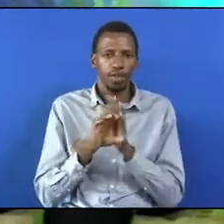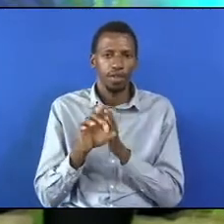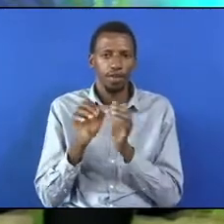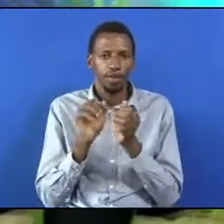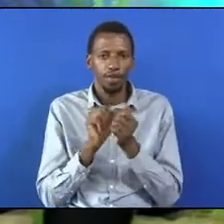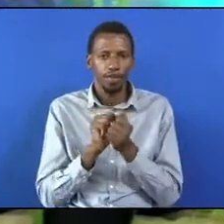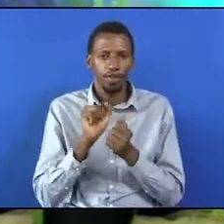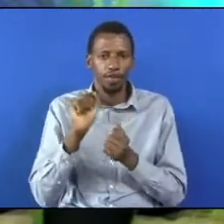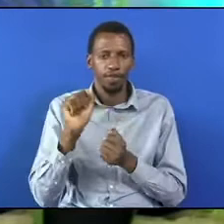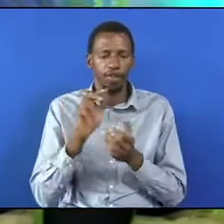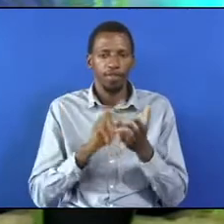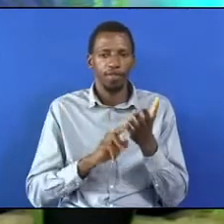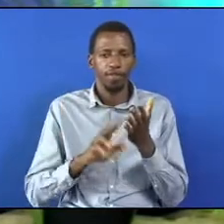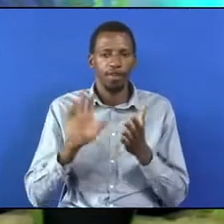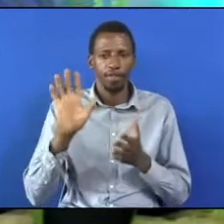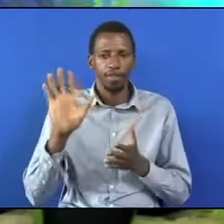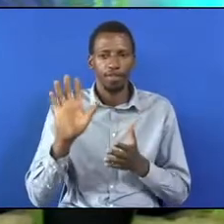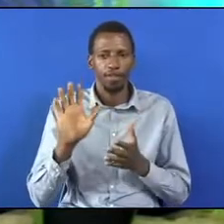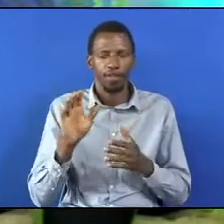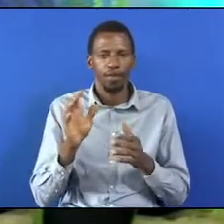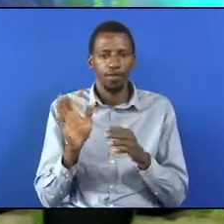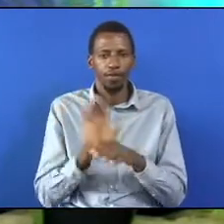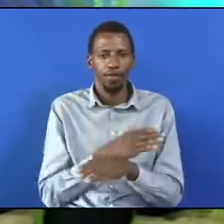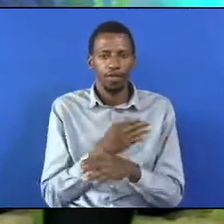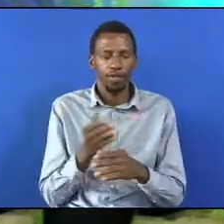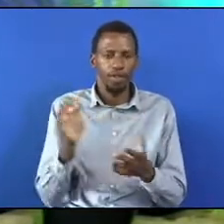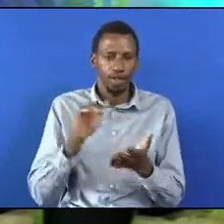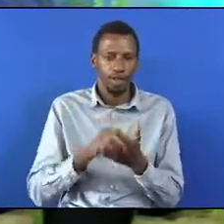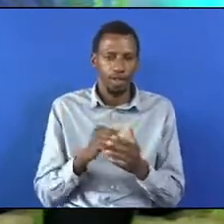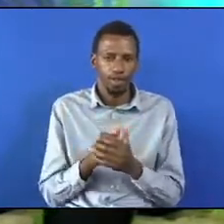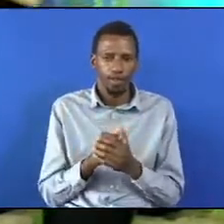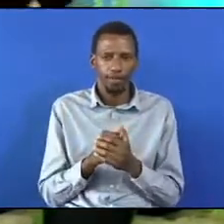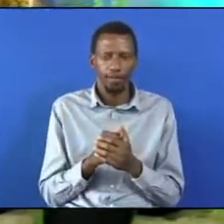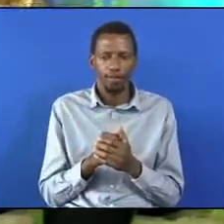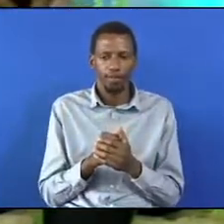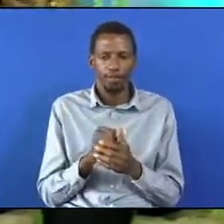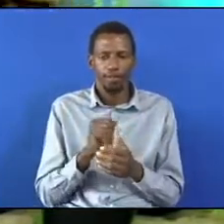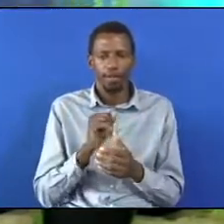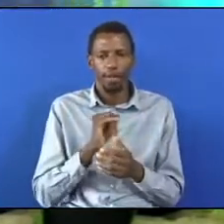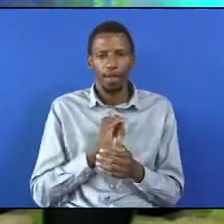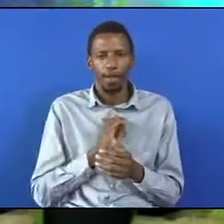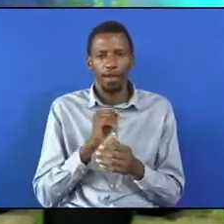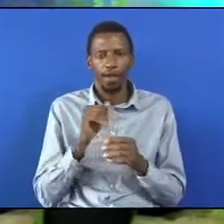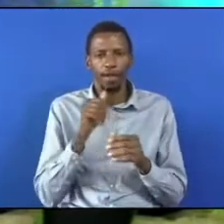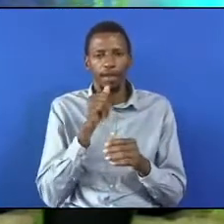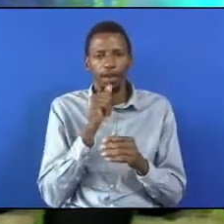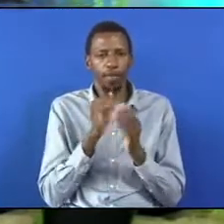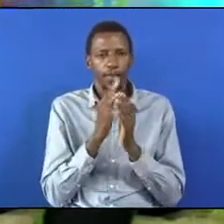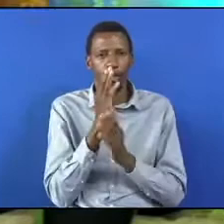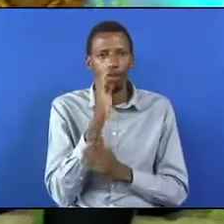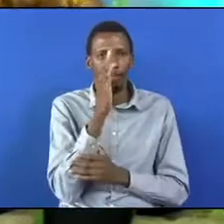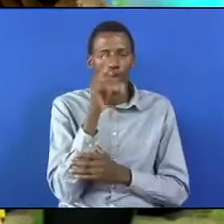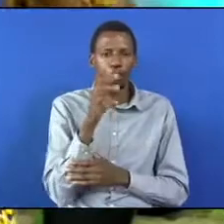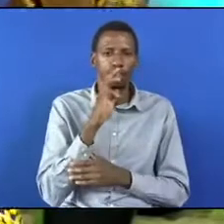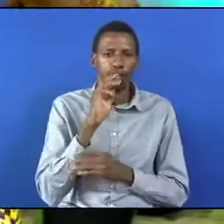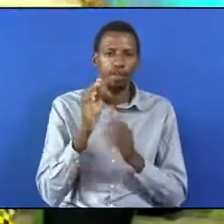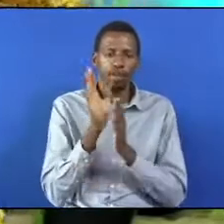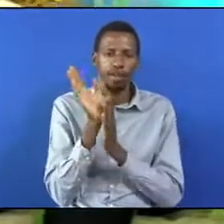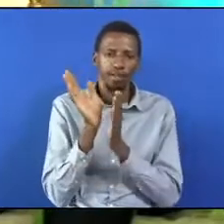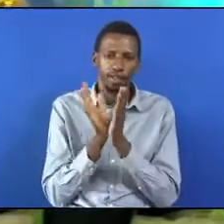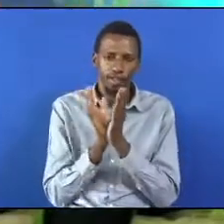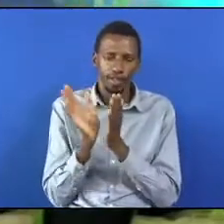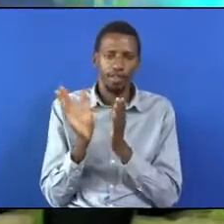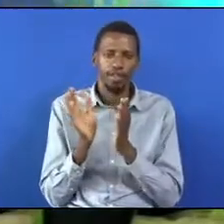15 verse 5. We sing it one more time. I am the vine, you are